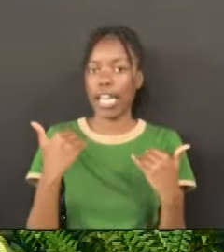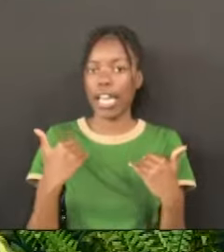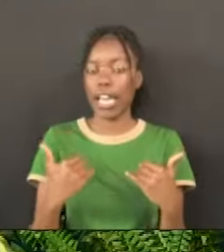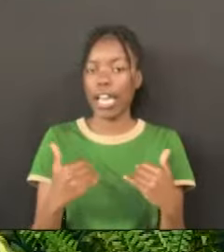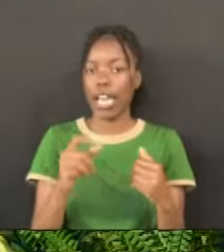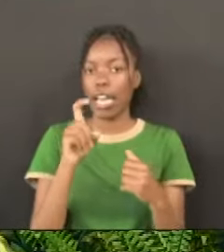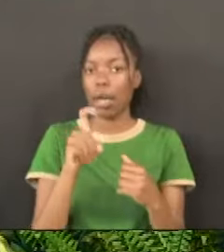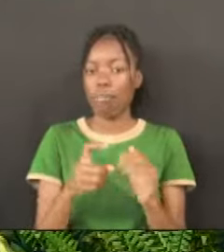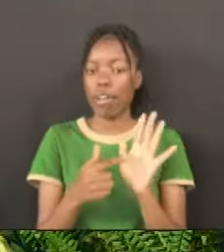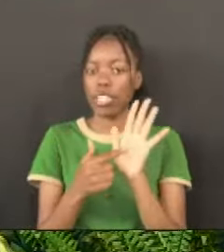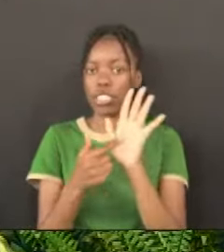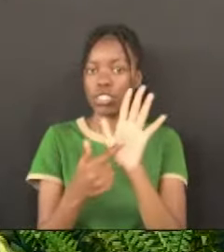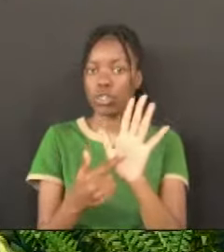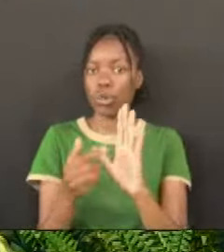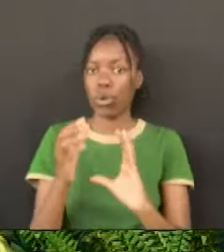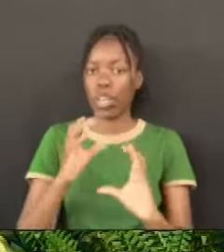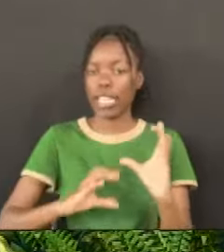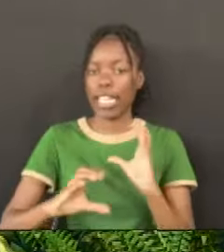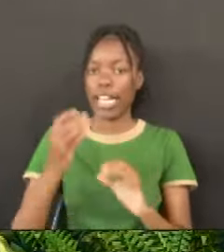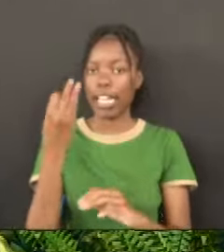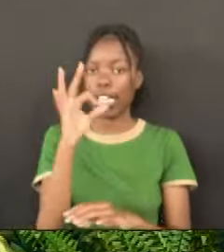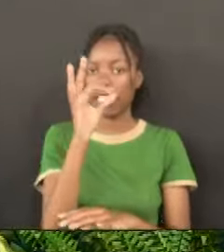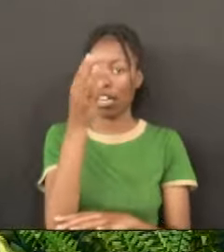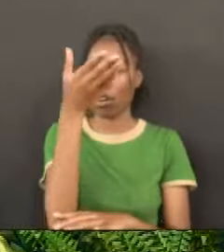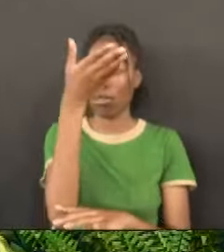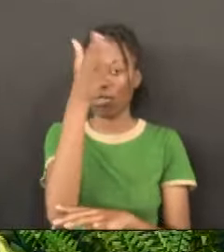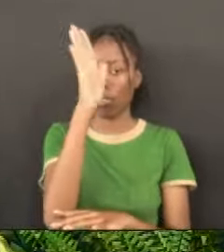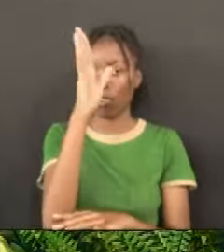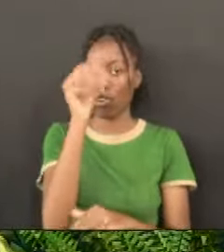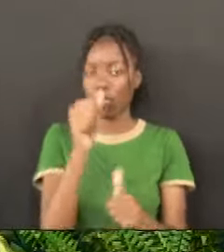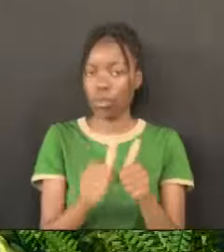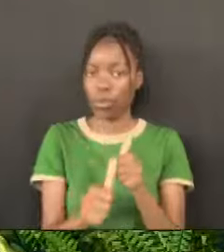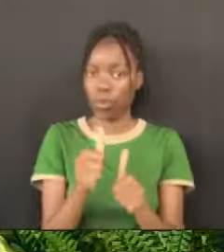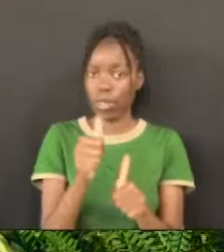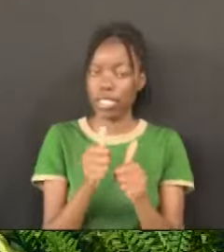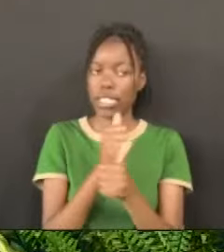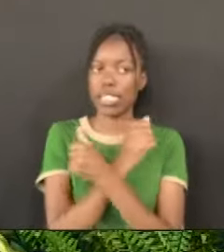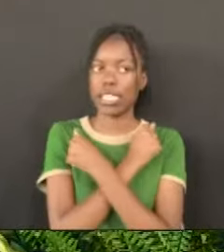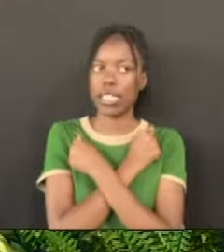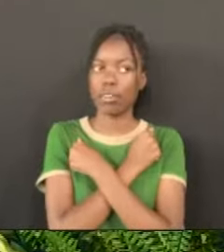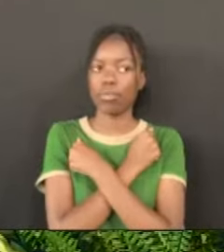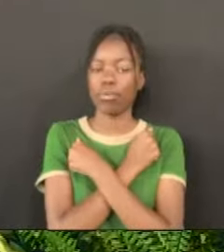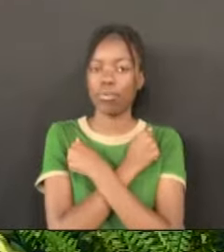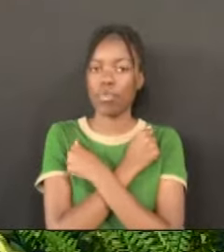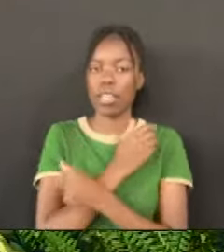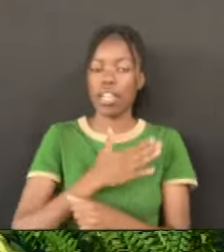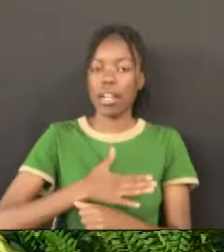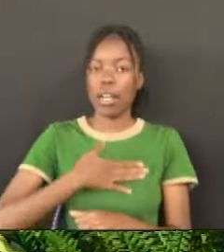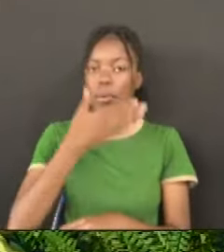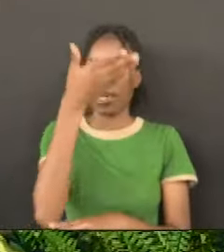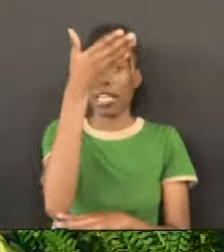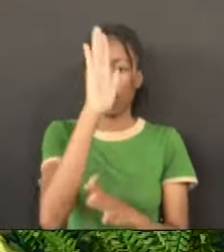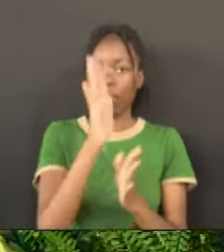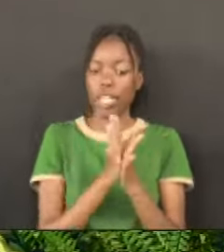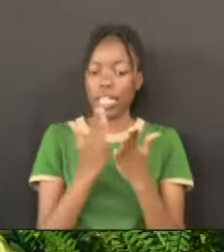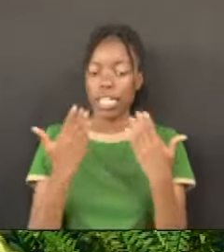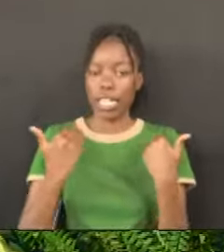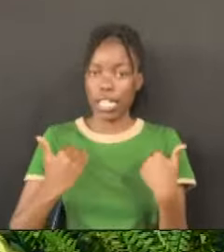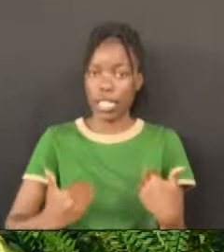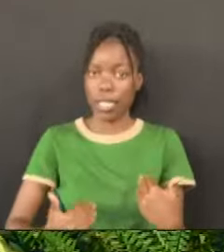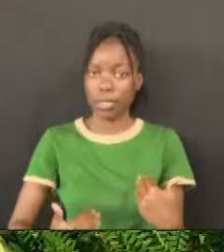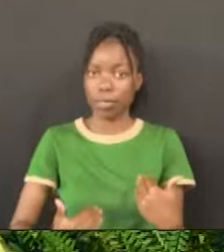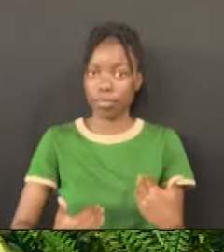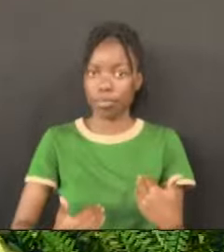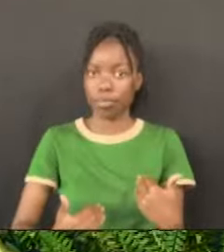of God, which is love. And so my God and I anchors